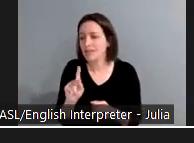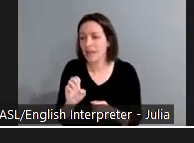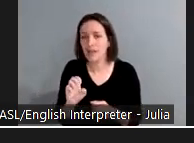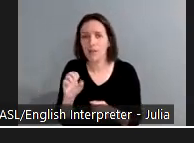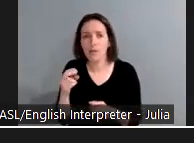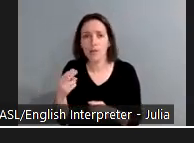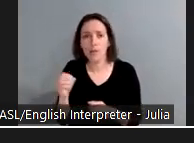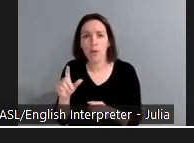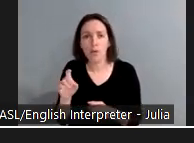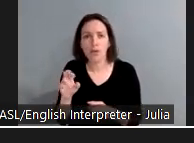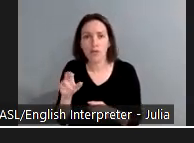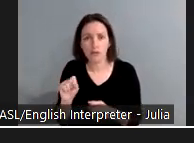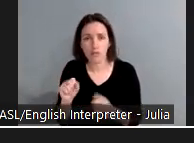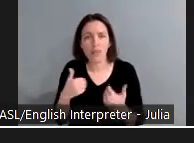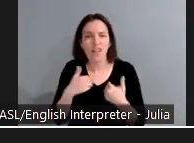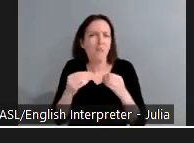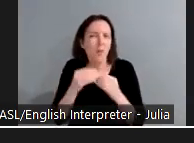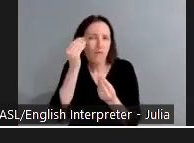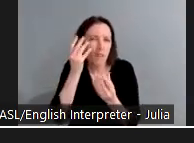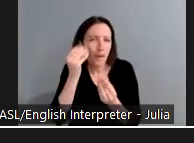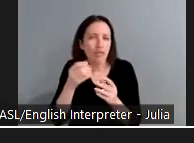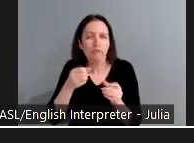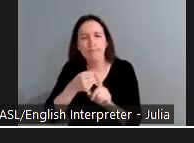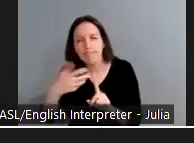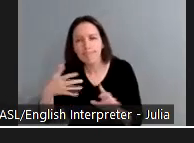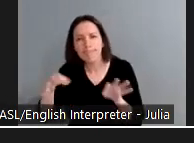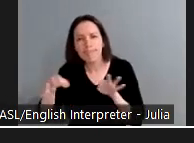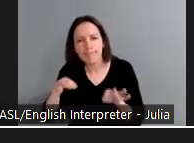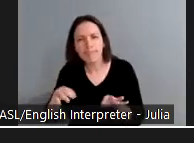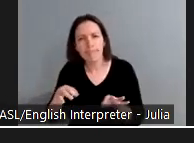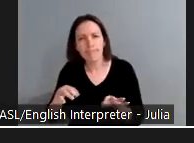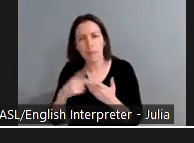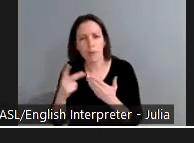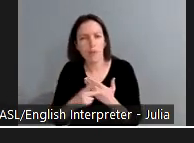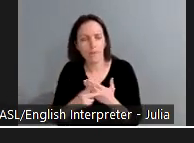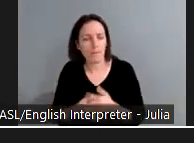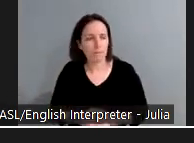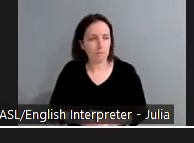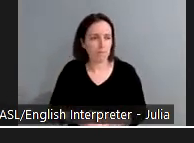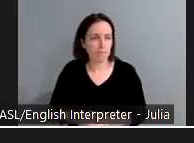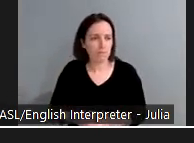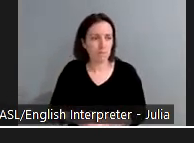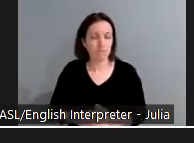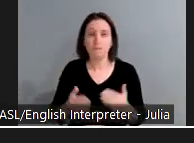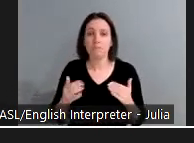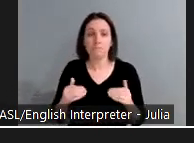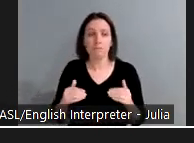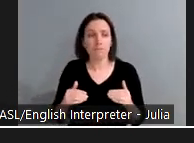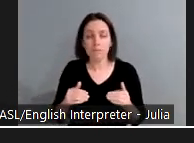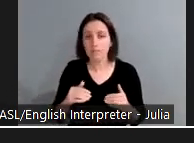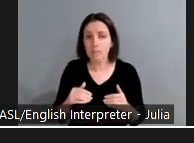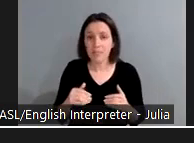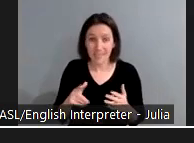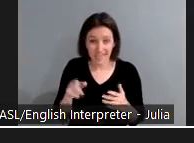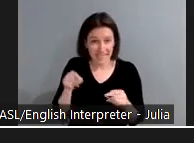the S-EBT program. Next slide. With the Summer EBT program being a brand